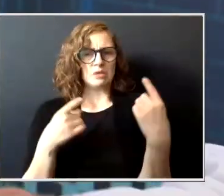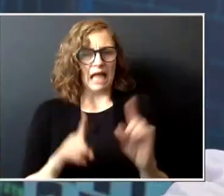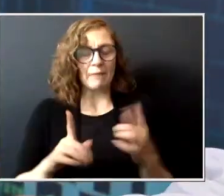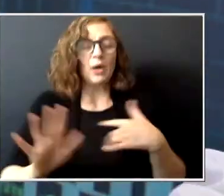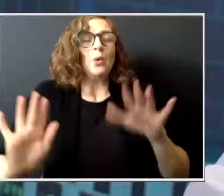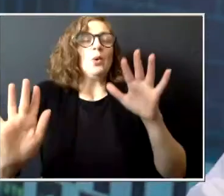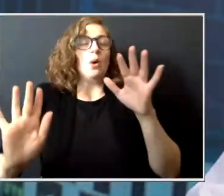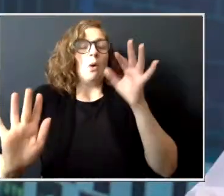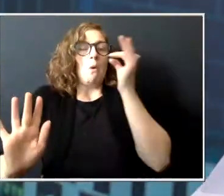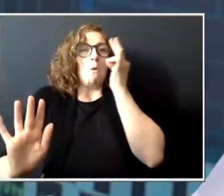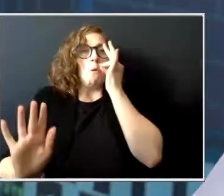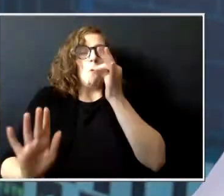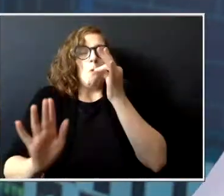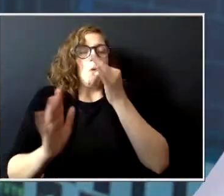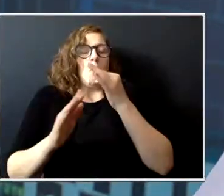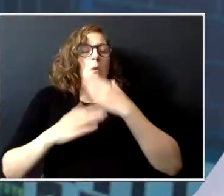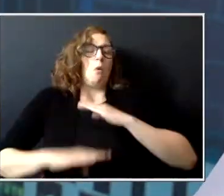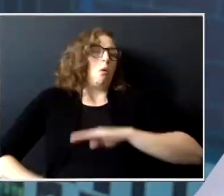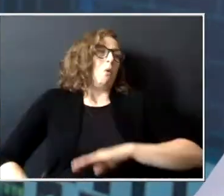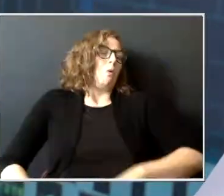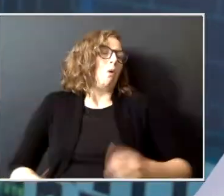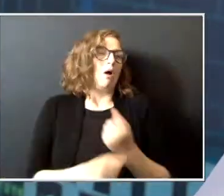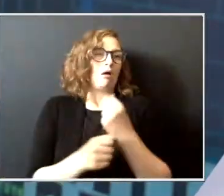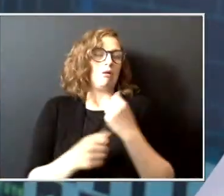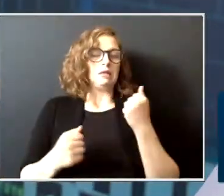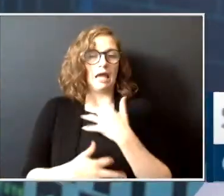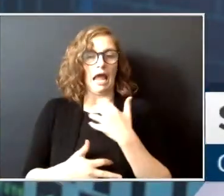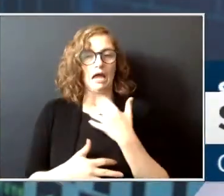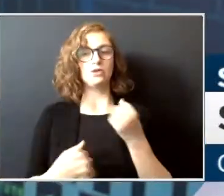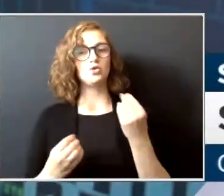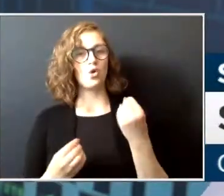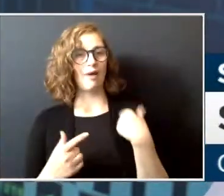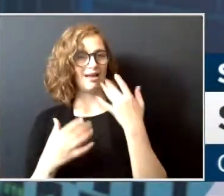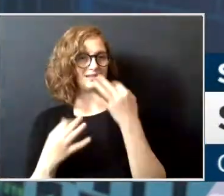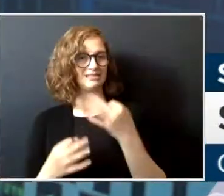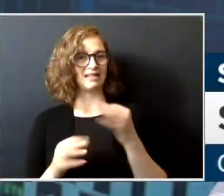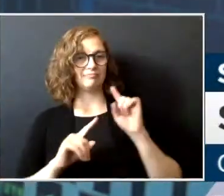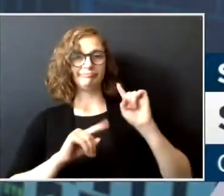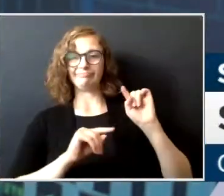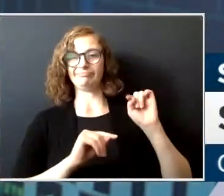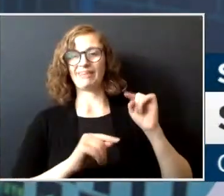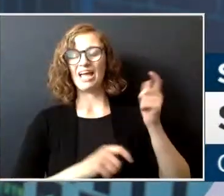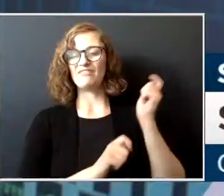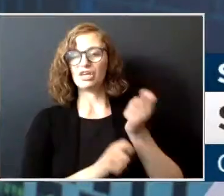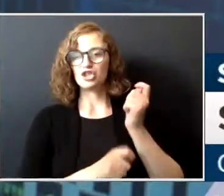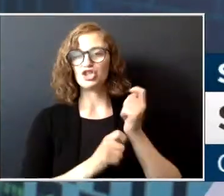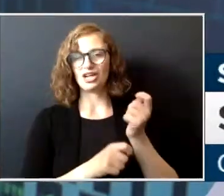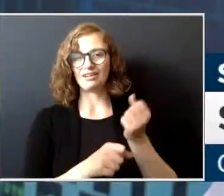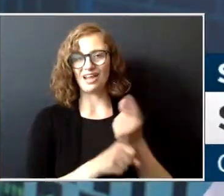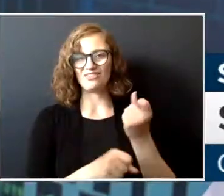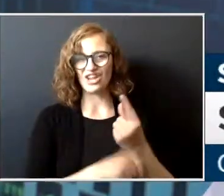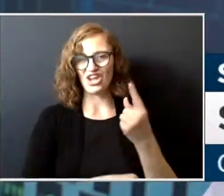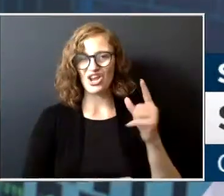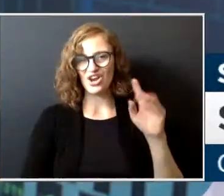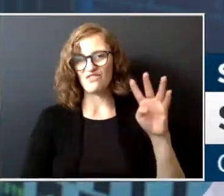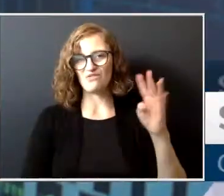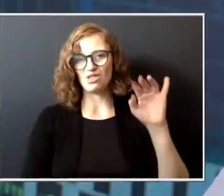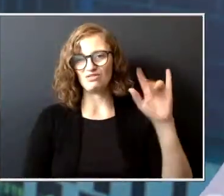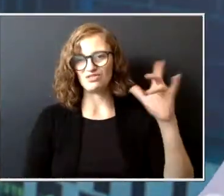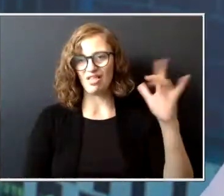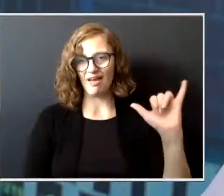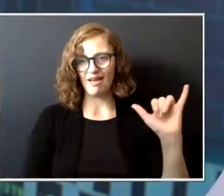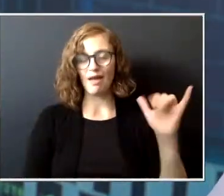about that. And, you know, with my kids, it's like, yeah, we're not doing fireworks at home. And I sometimes think, well, I miss it. But at the end of the day,